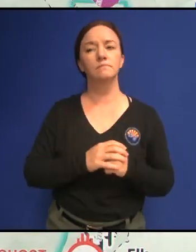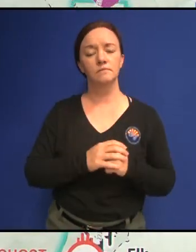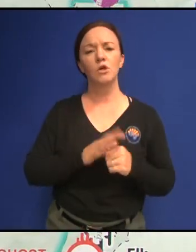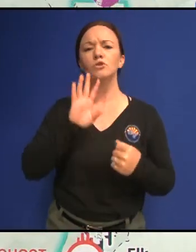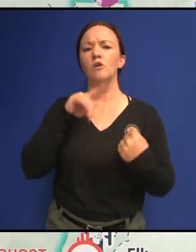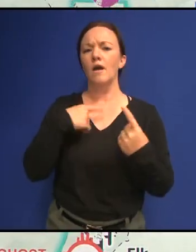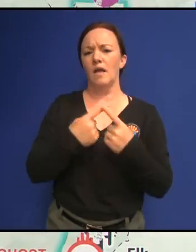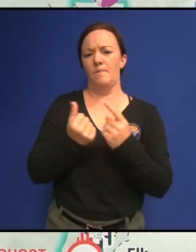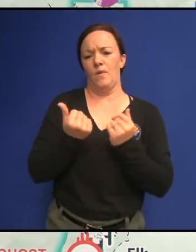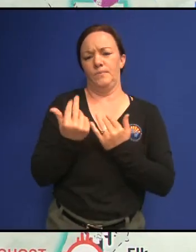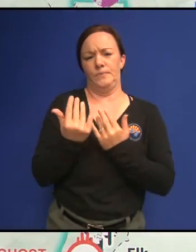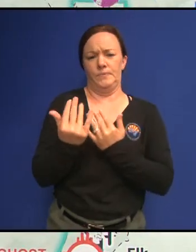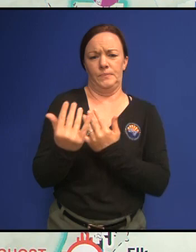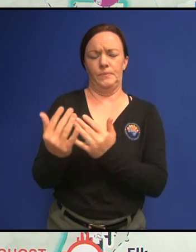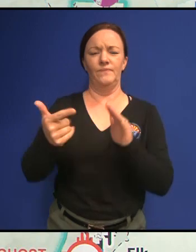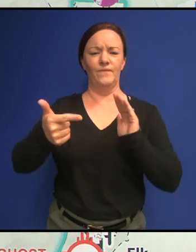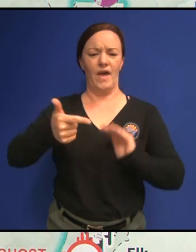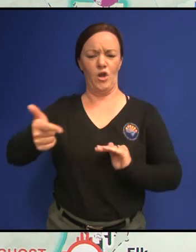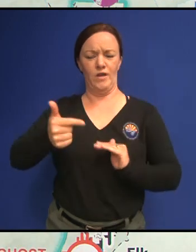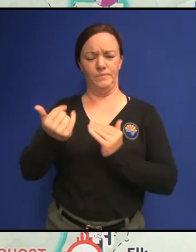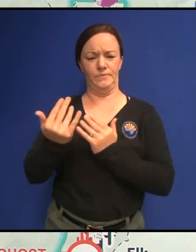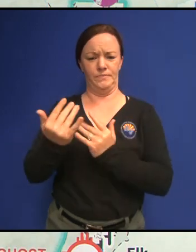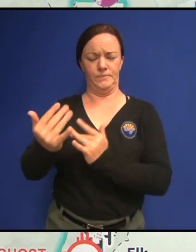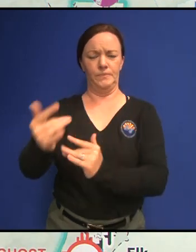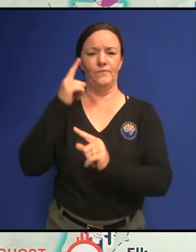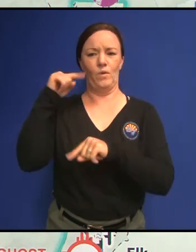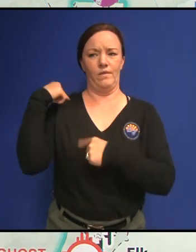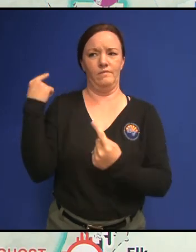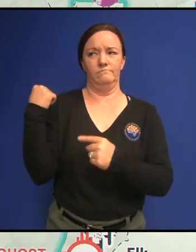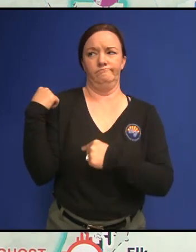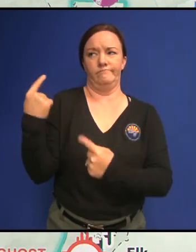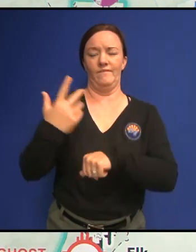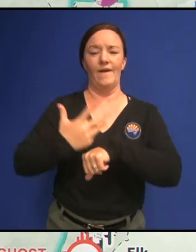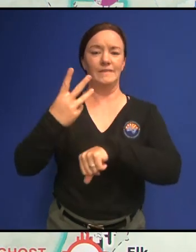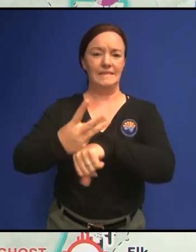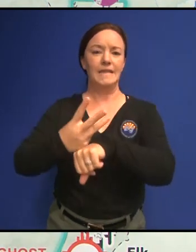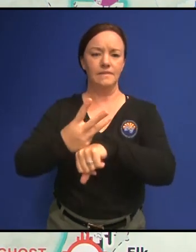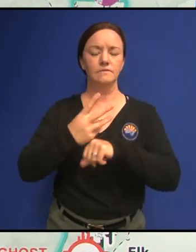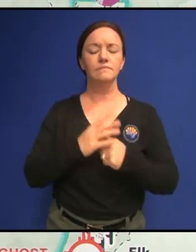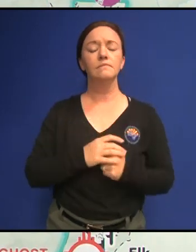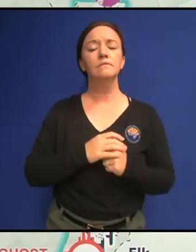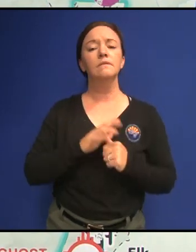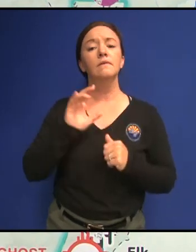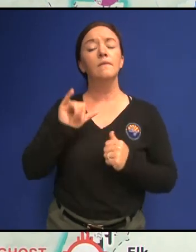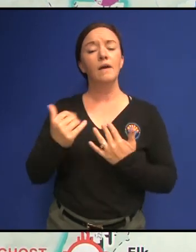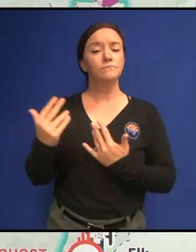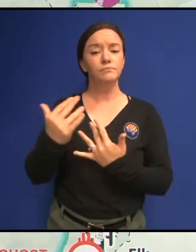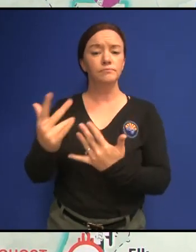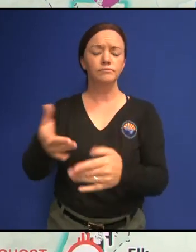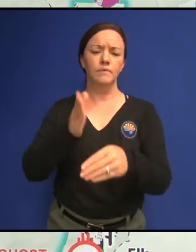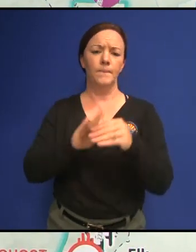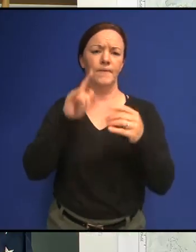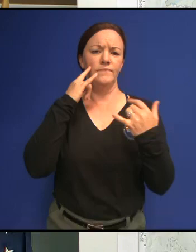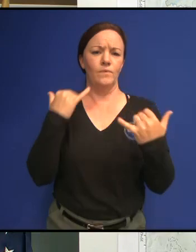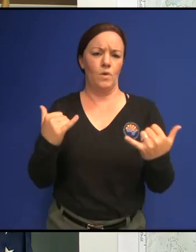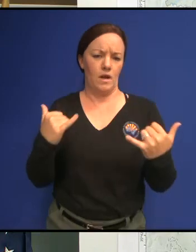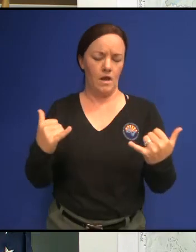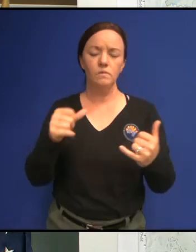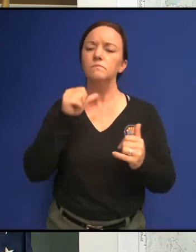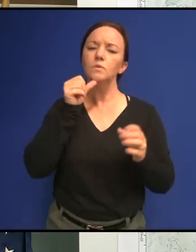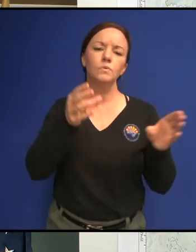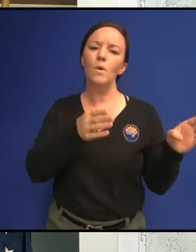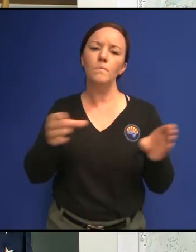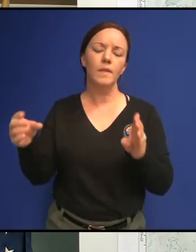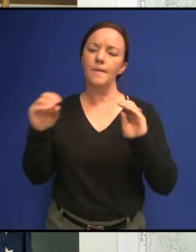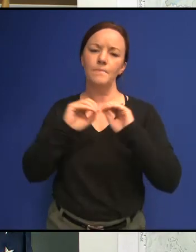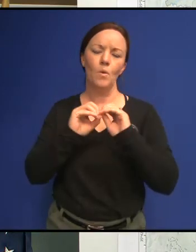last probably 5-6 days. We've completed those operations for now. We have no intention of needing to do any